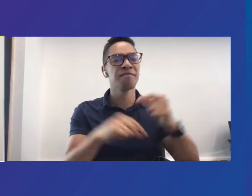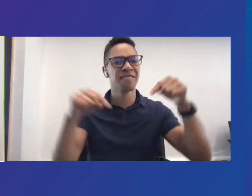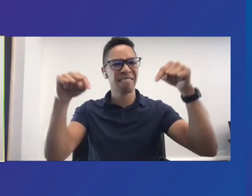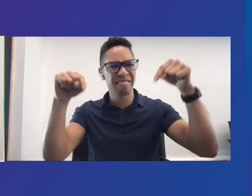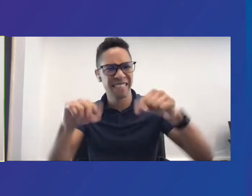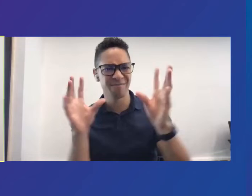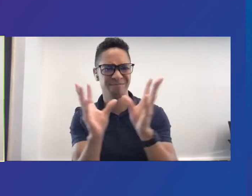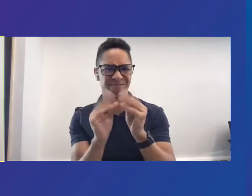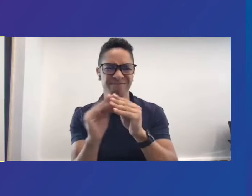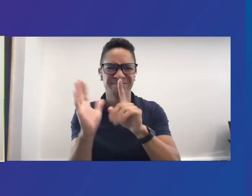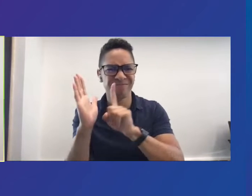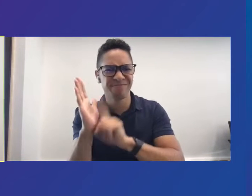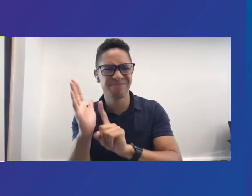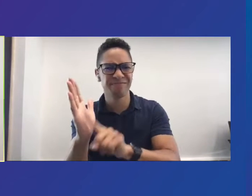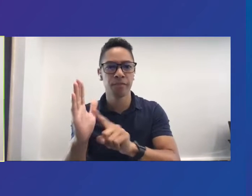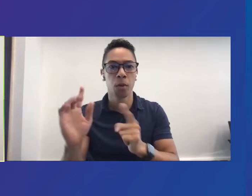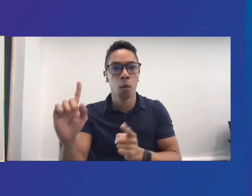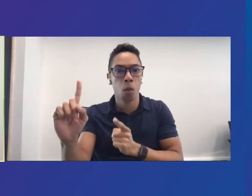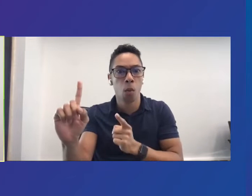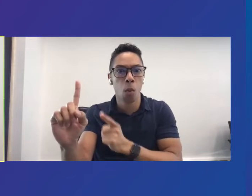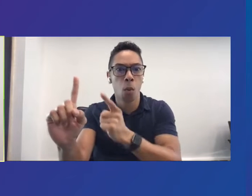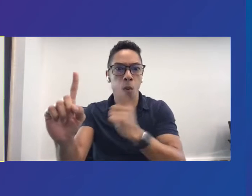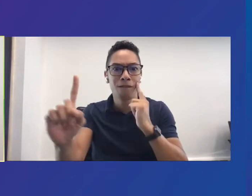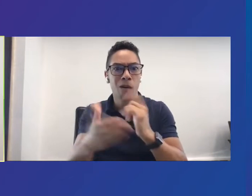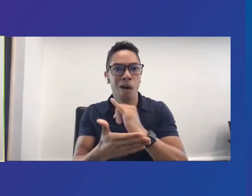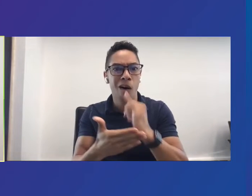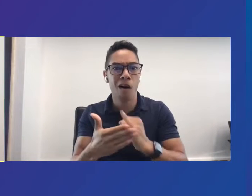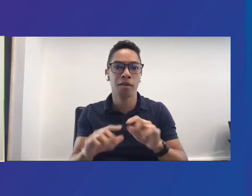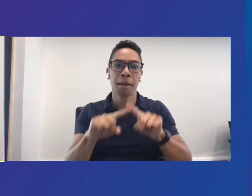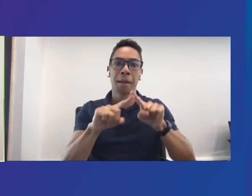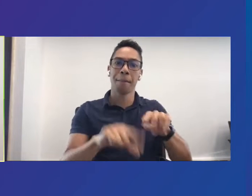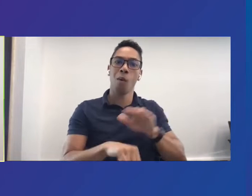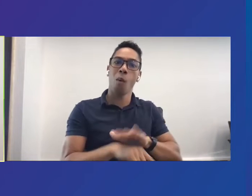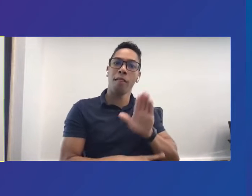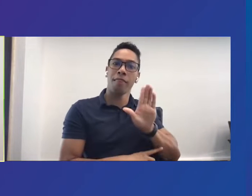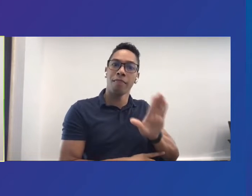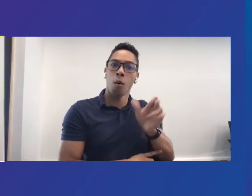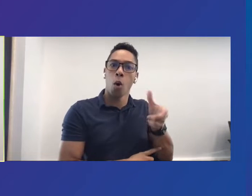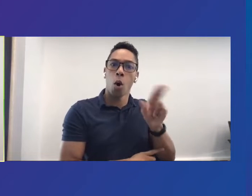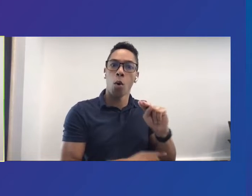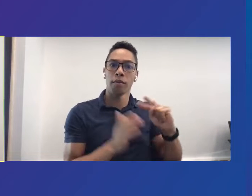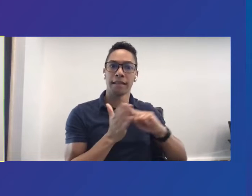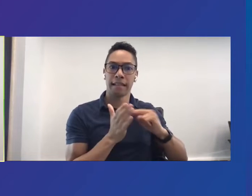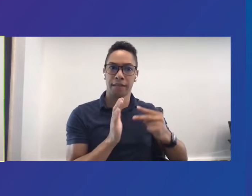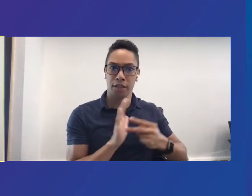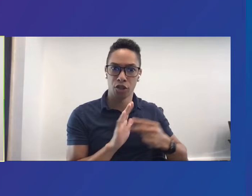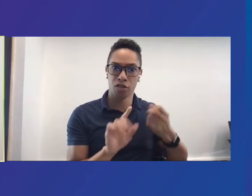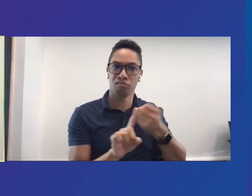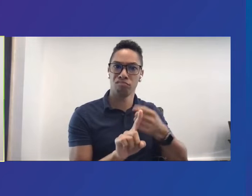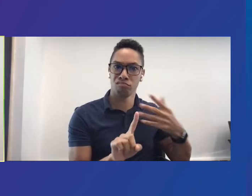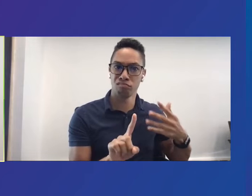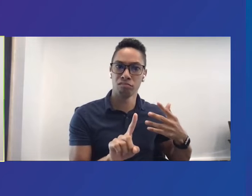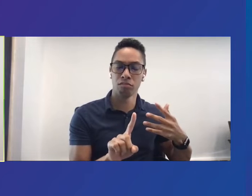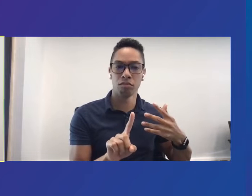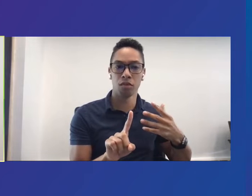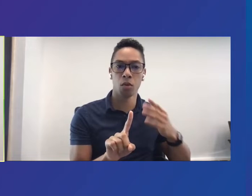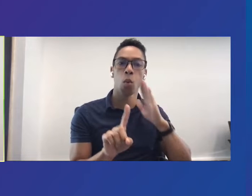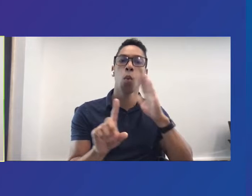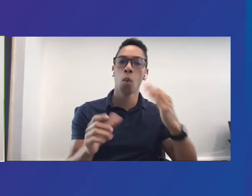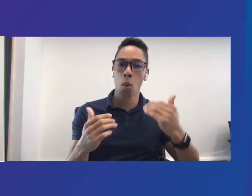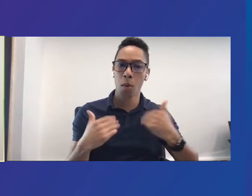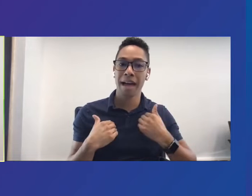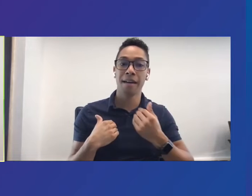investigates artists' trajectories based on their own definitions. In a series of paired